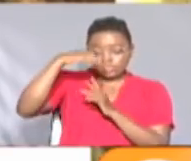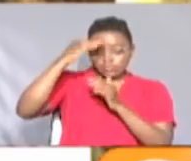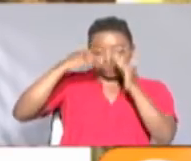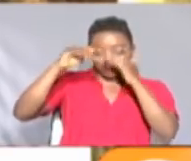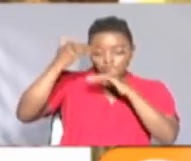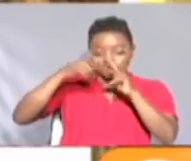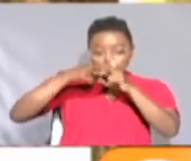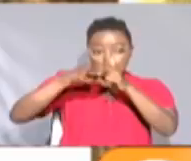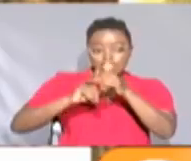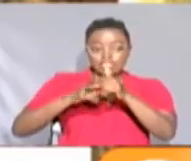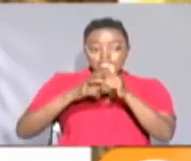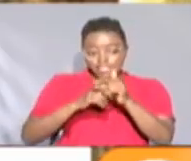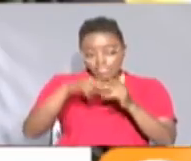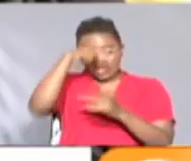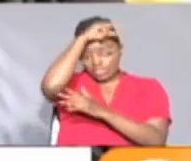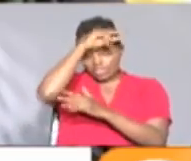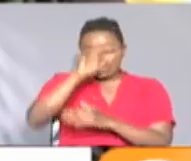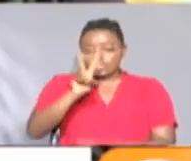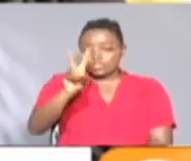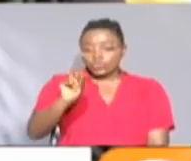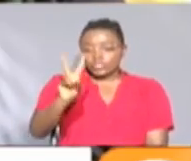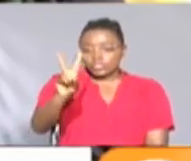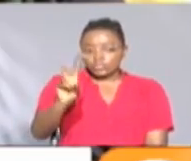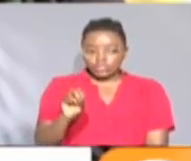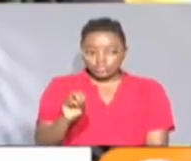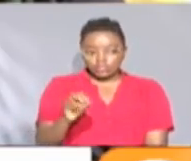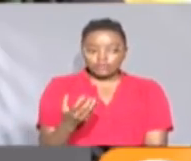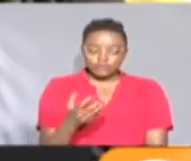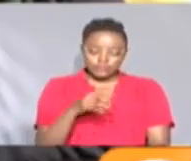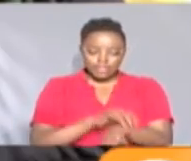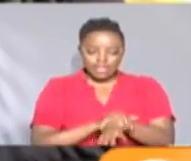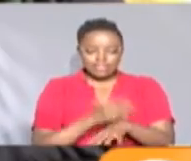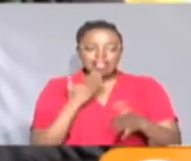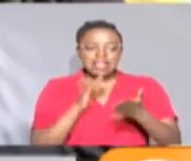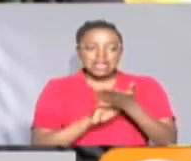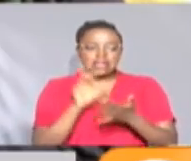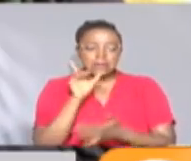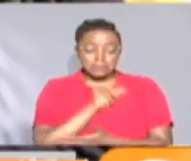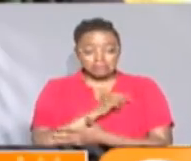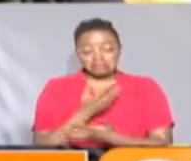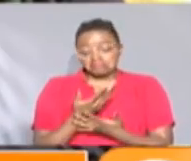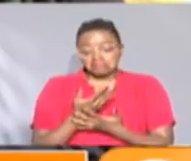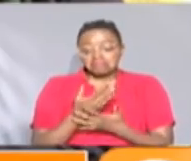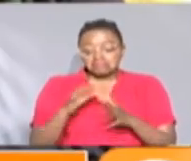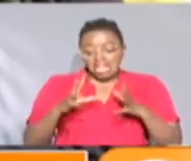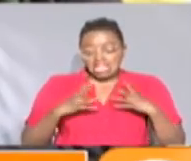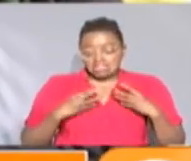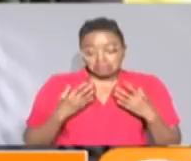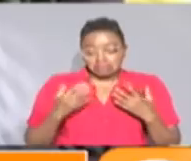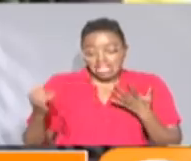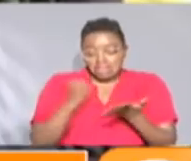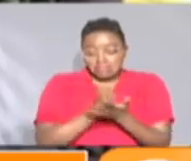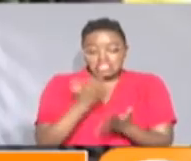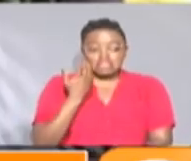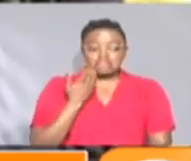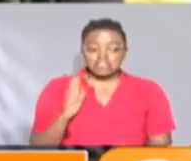engineering degree in 2020. Alikuwa amepata application, alikuwa amekubaliwa